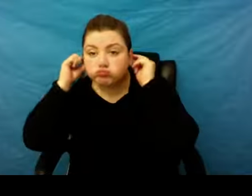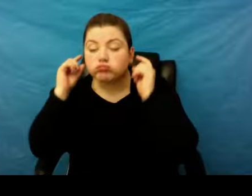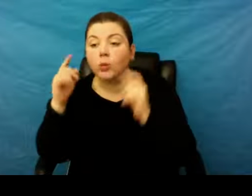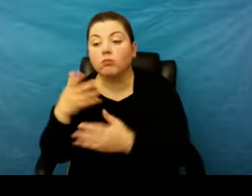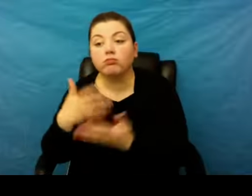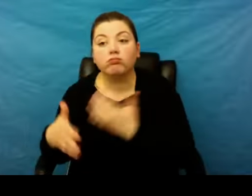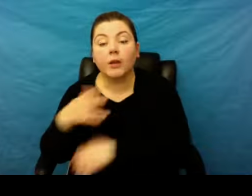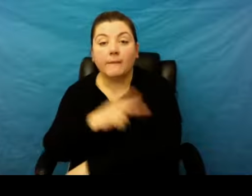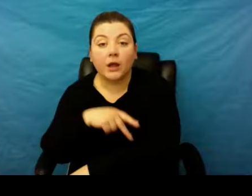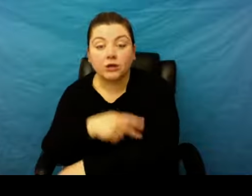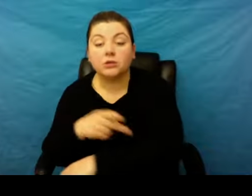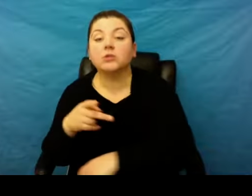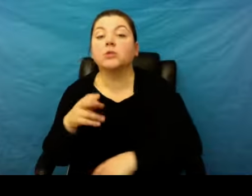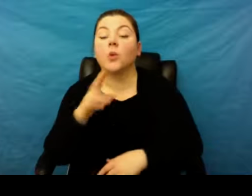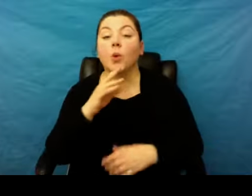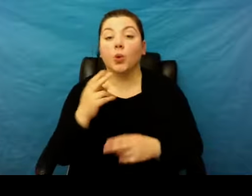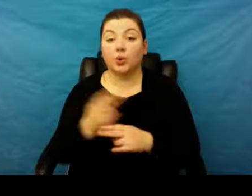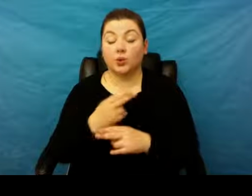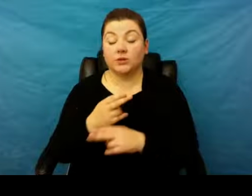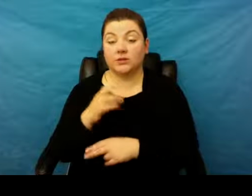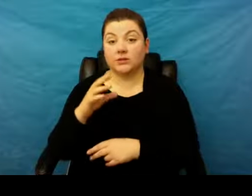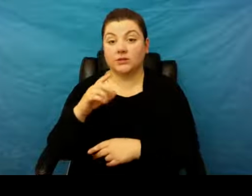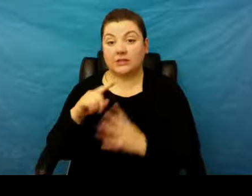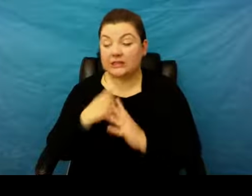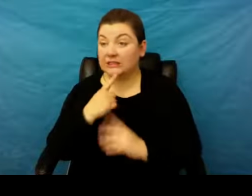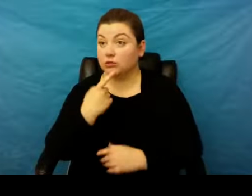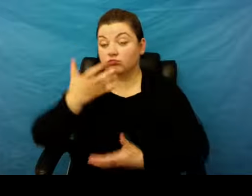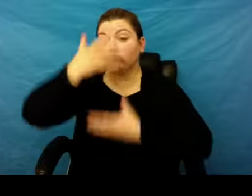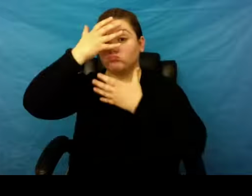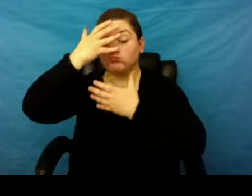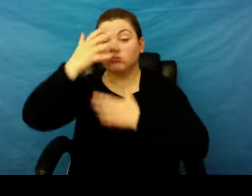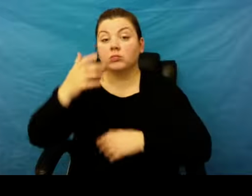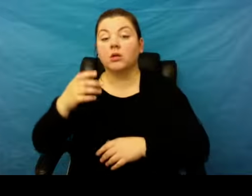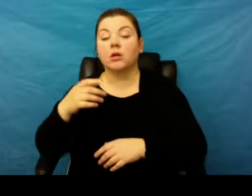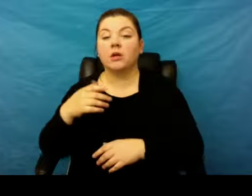an aerosolizing procedure, there was zero transmission to healthcare providers.